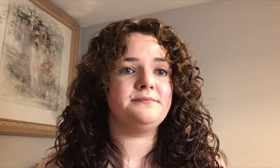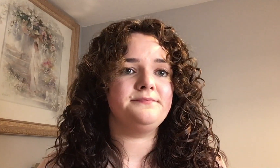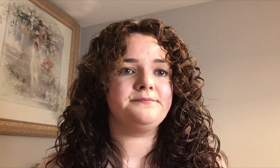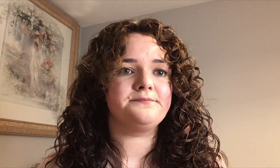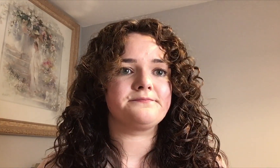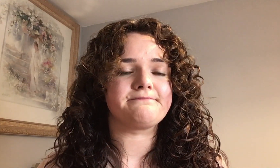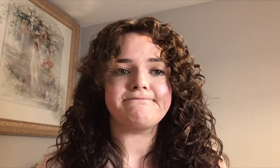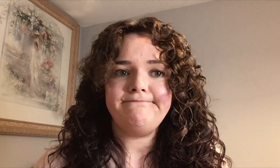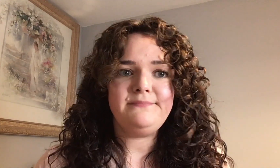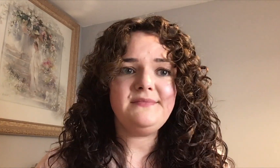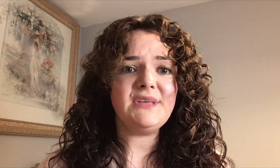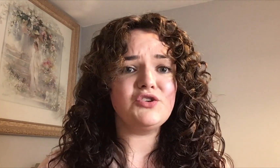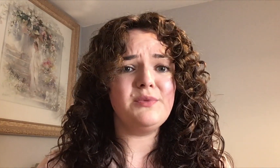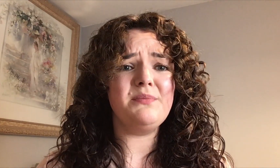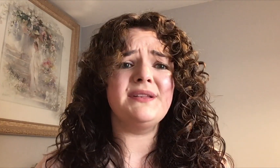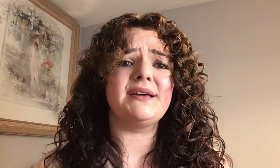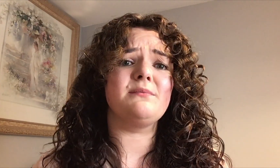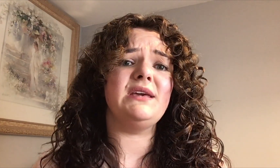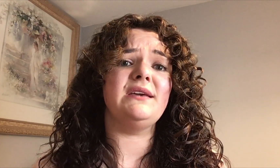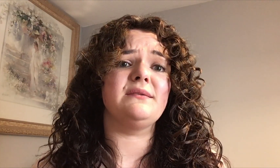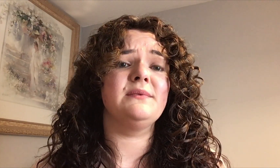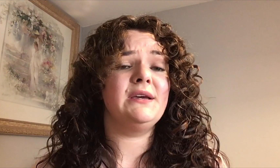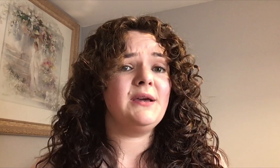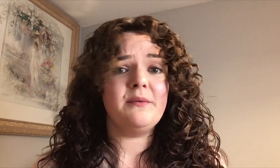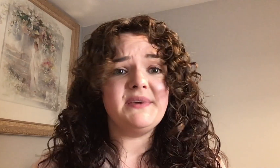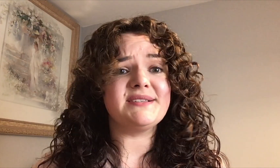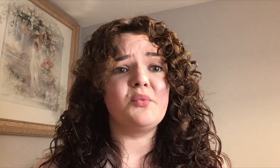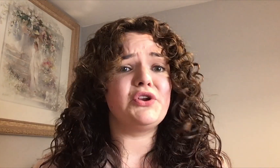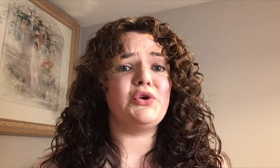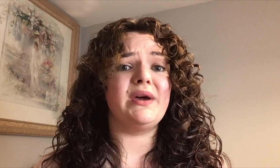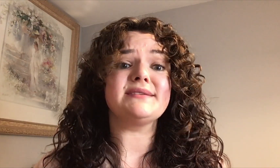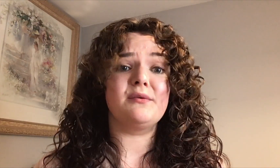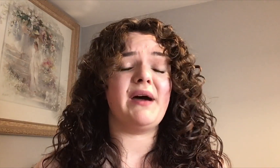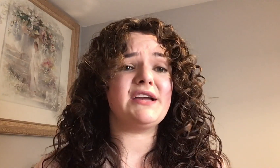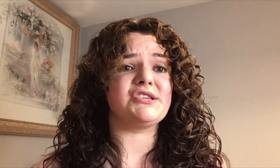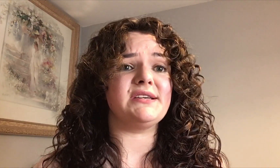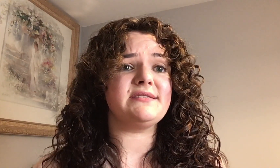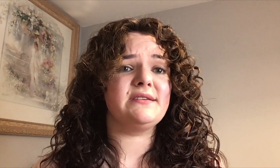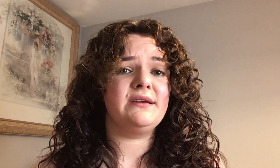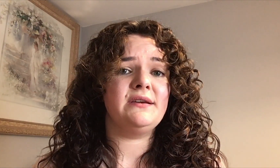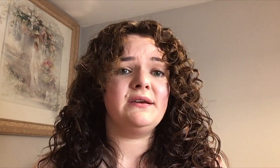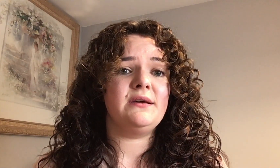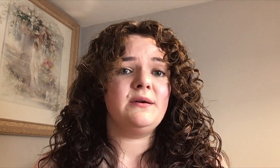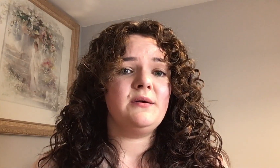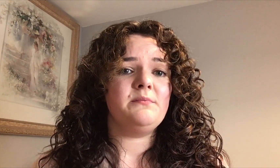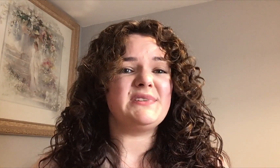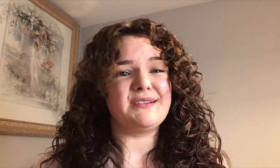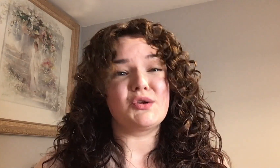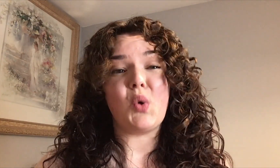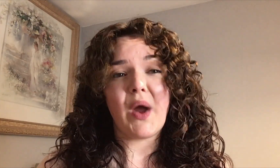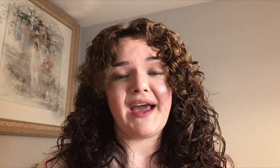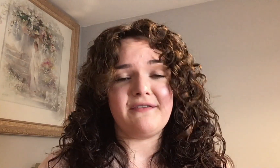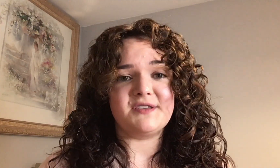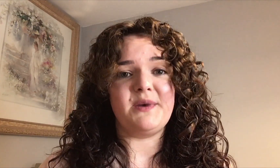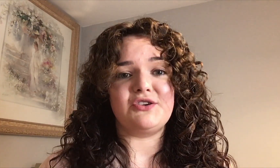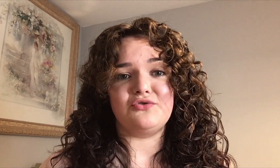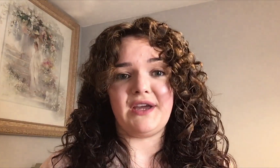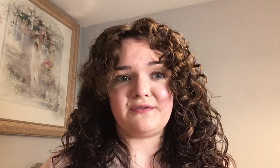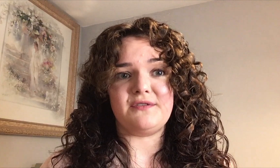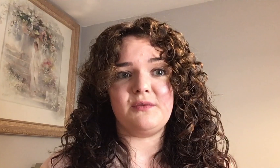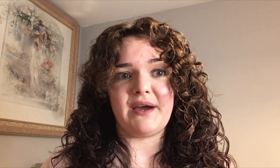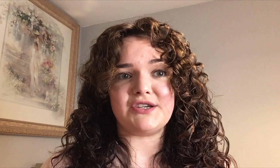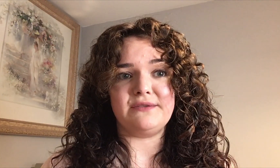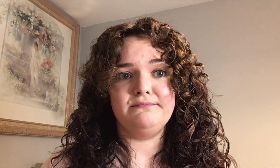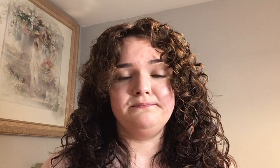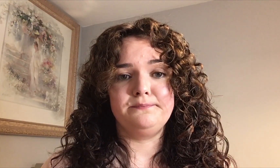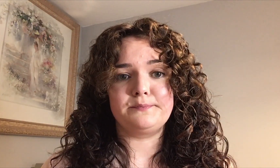others. You may be like me and be someone who is compassionate, but doesn't quite have the spiritual